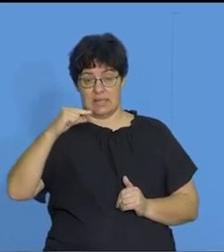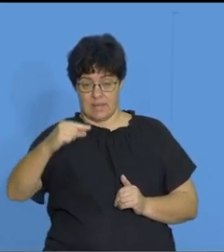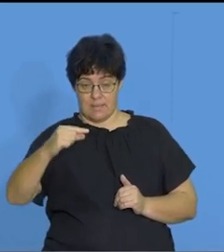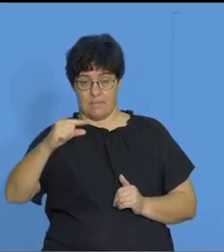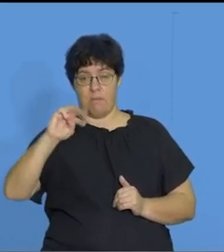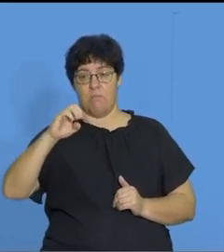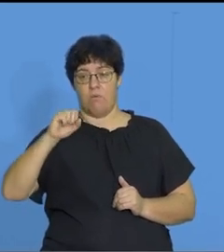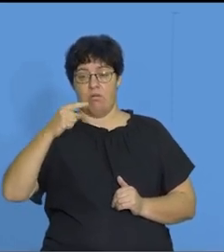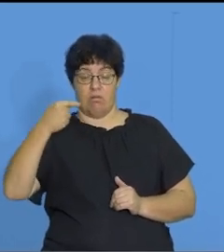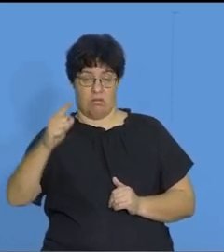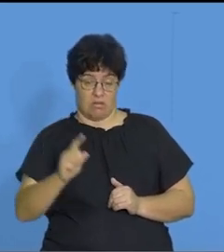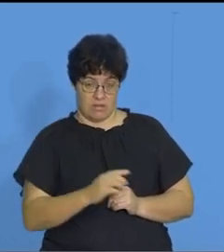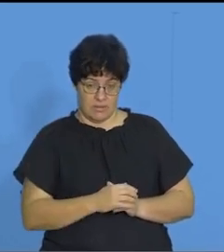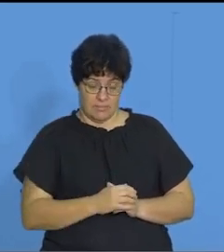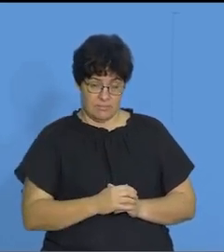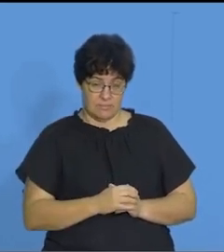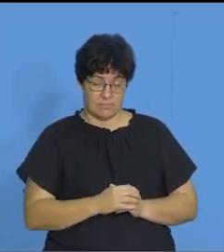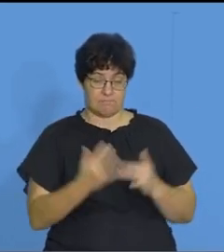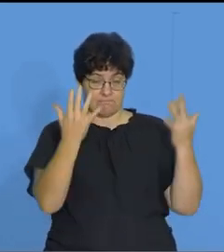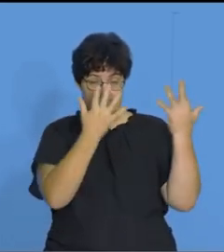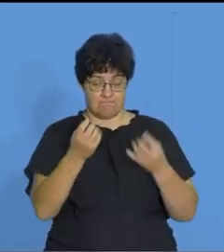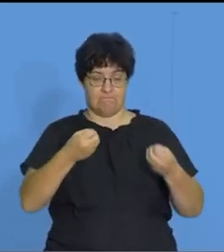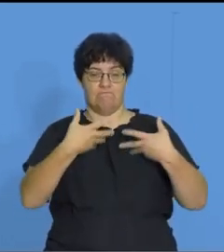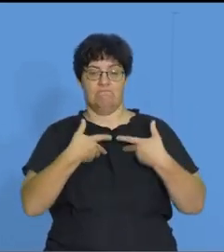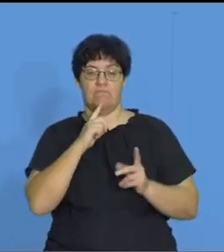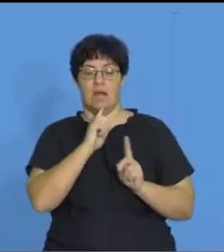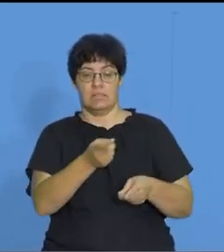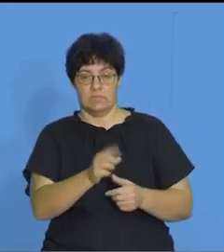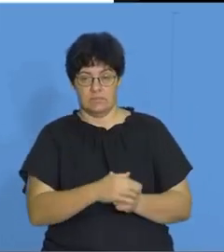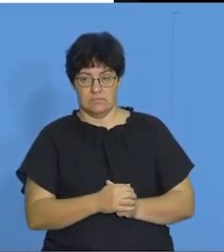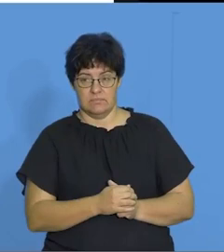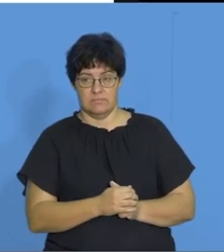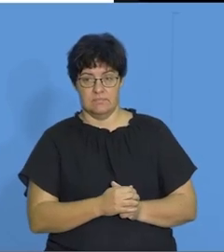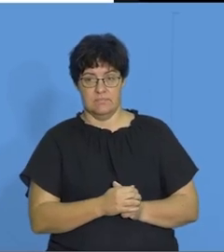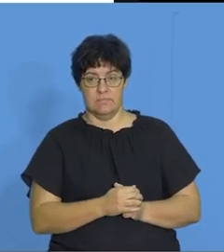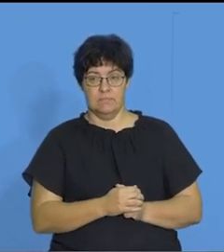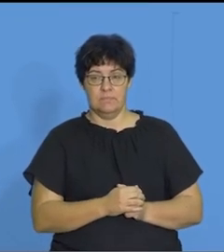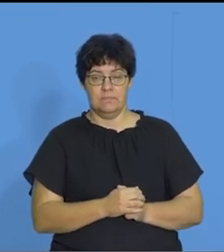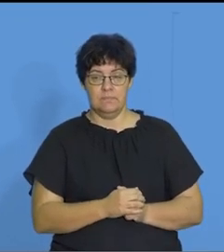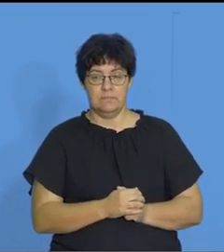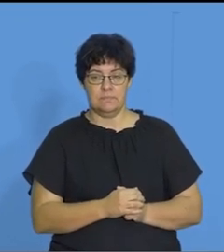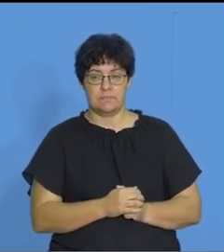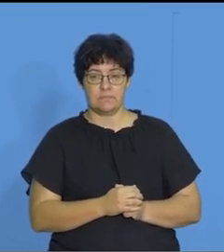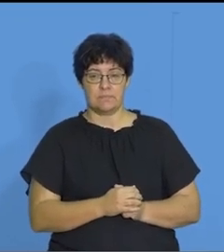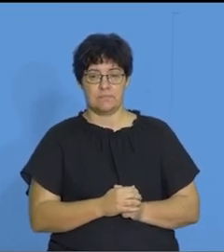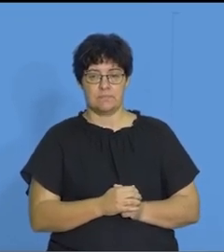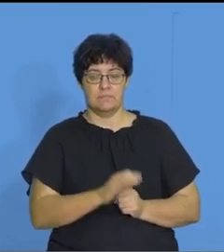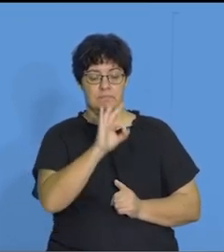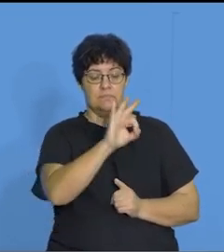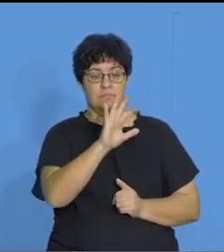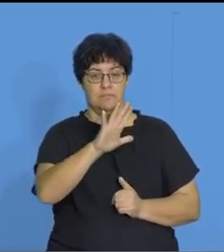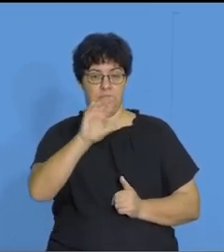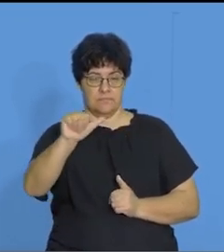mole, right? So that calculation will give us the moles of carbon monoxide, okay? So